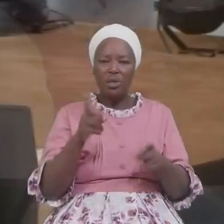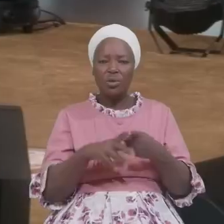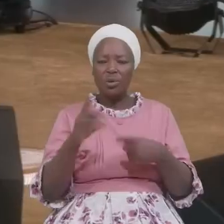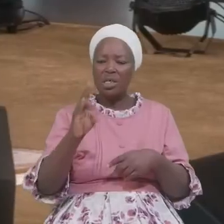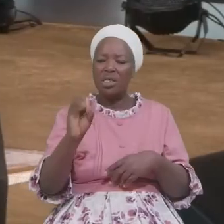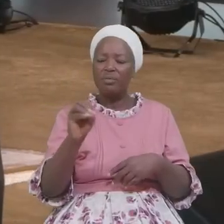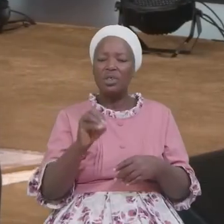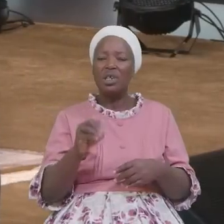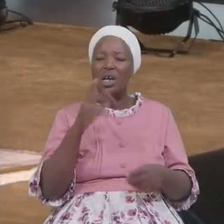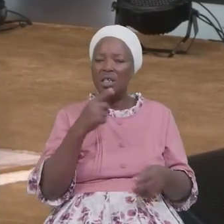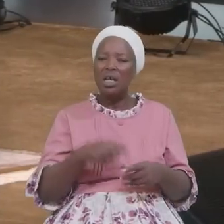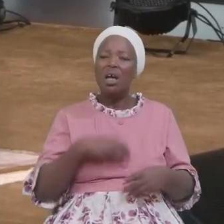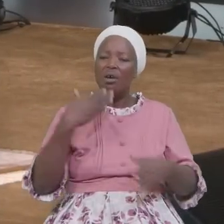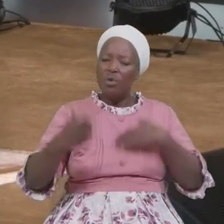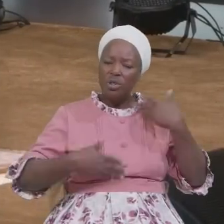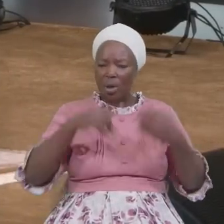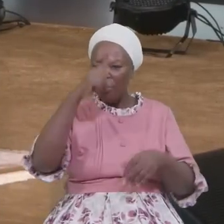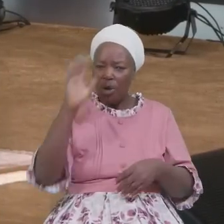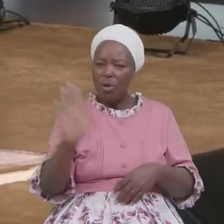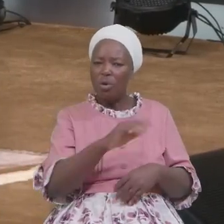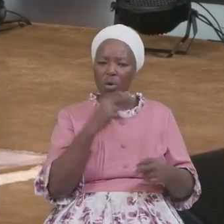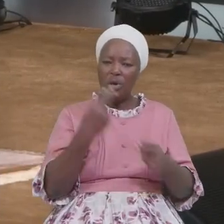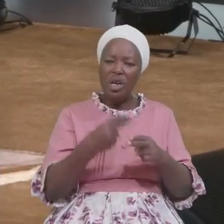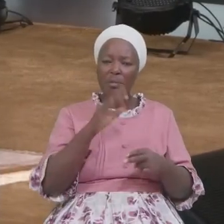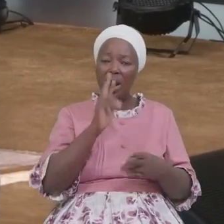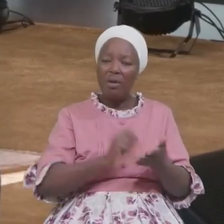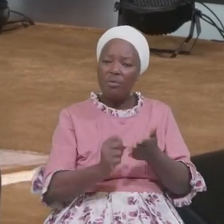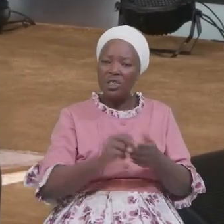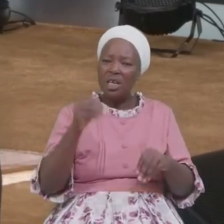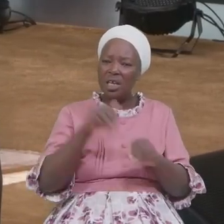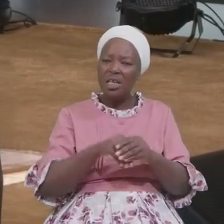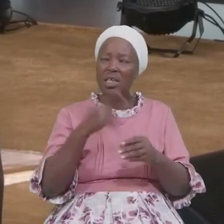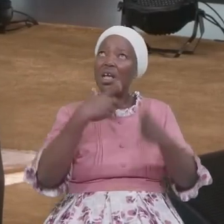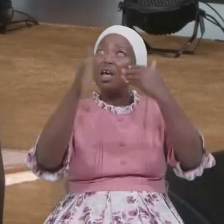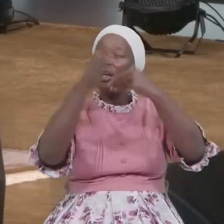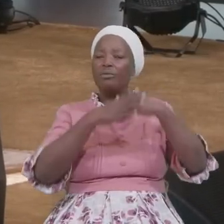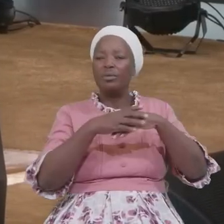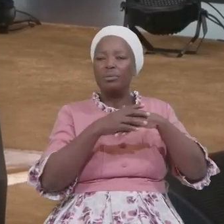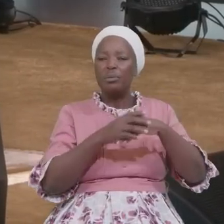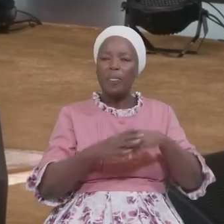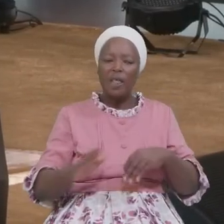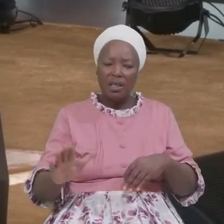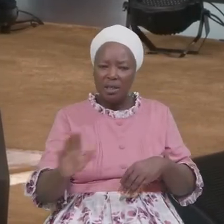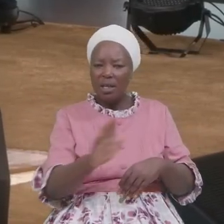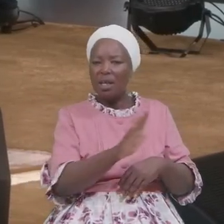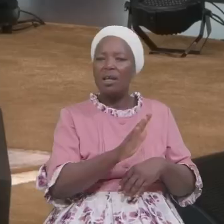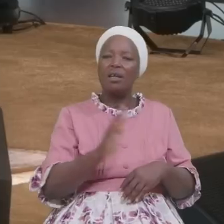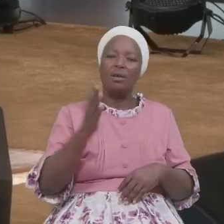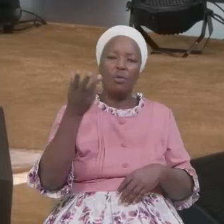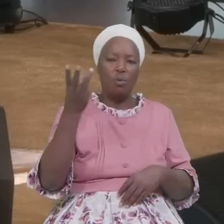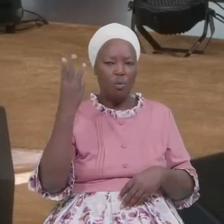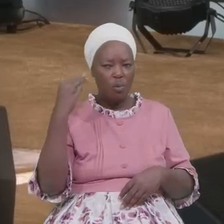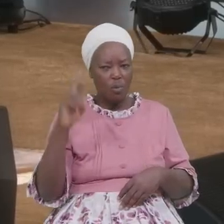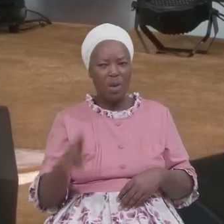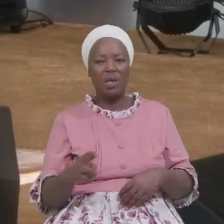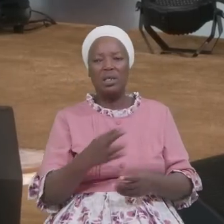rejoice, because your names are written in heaven. They were saved.